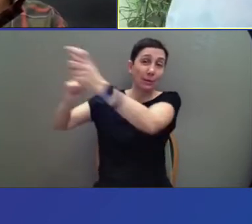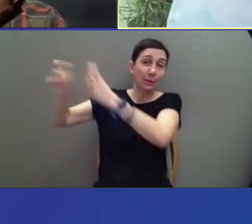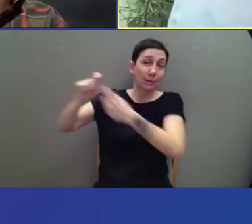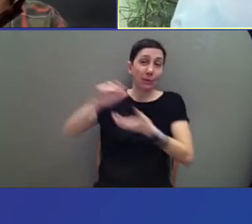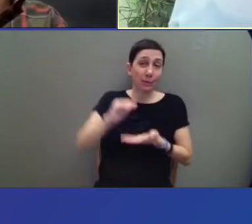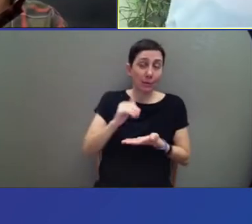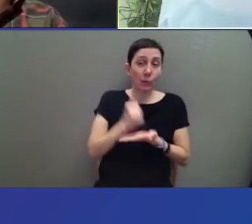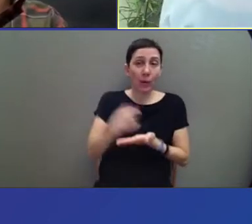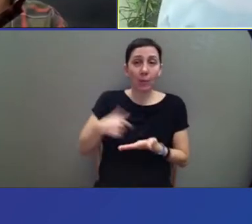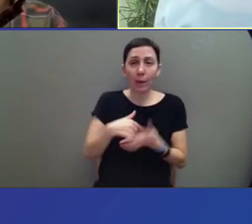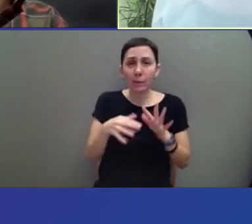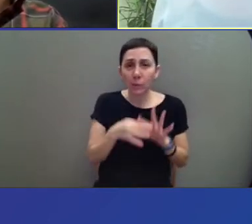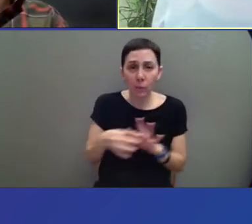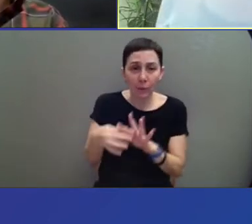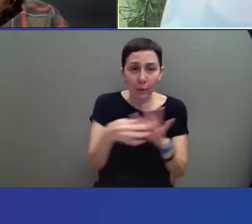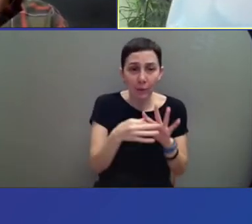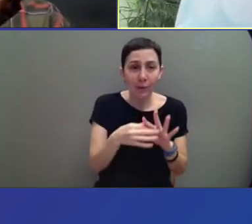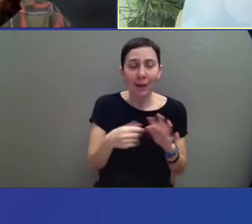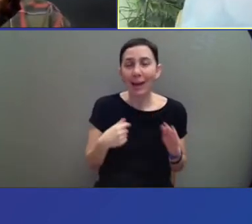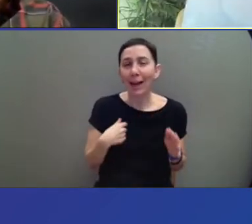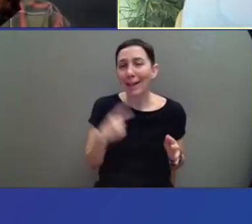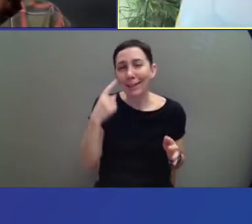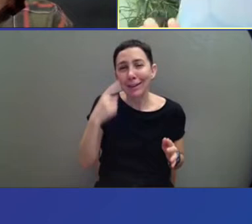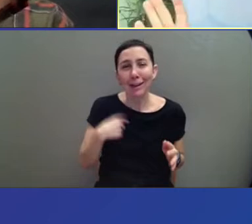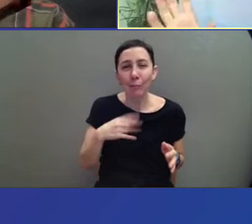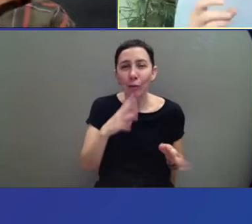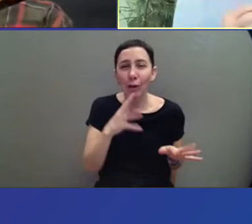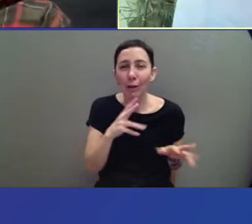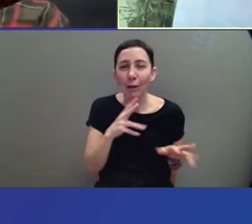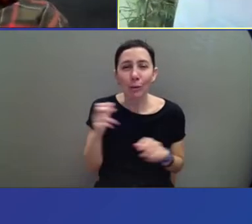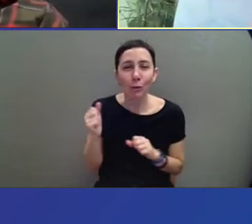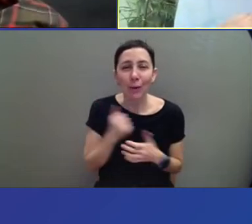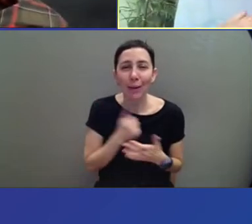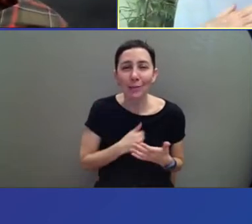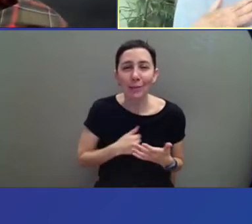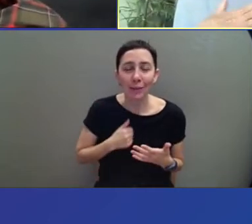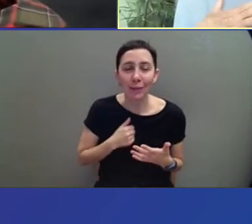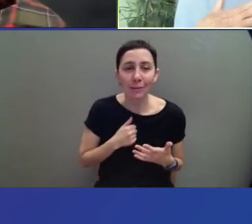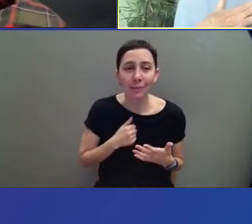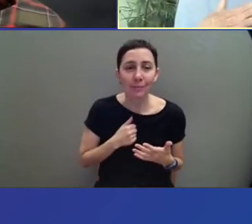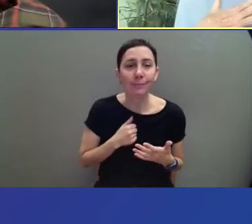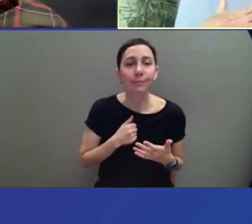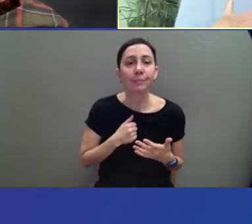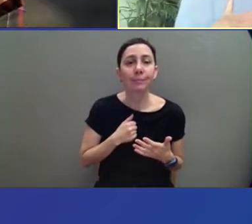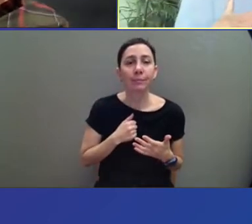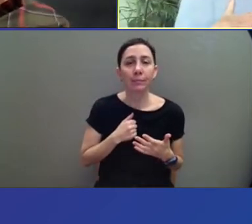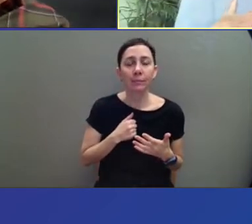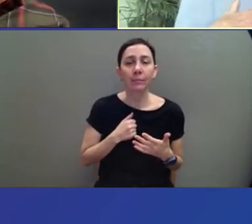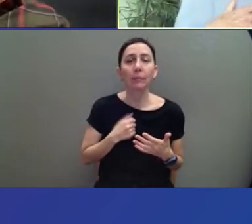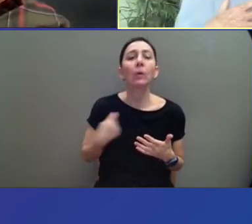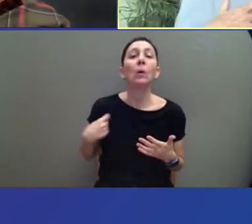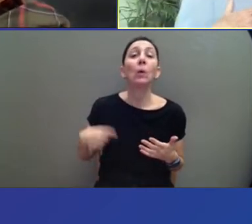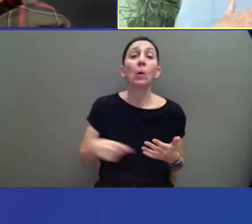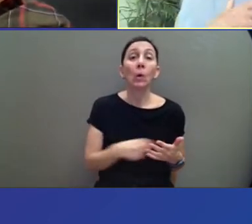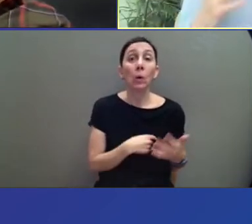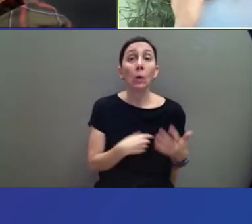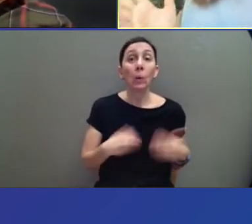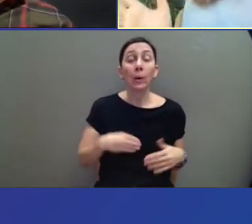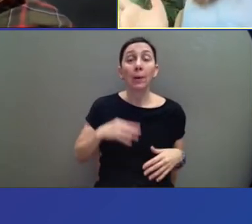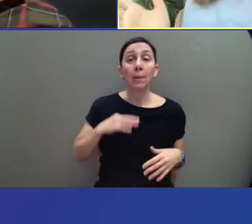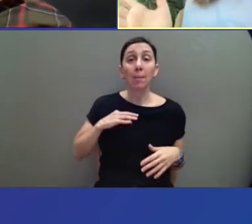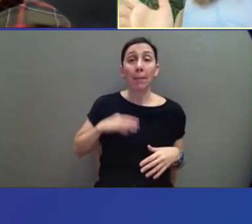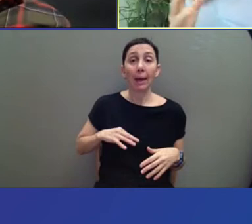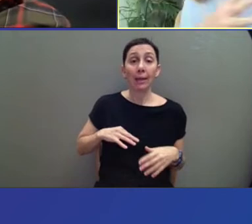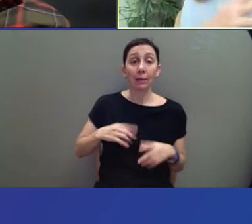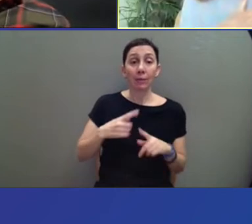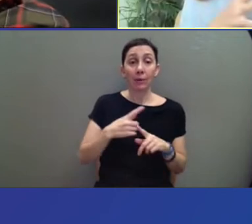also very highly, whoops, I'm talking too fast. Sorry, let me slow down. We were we benefited highly from everything